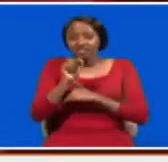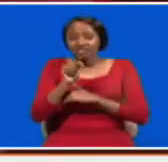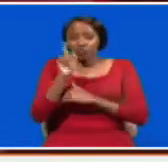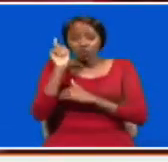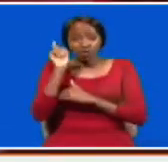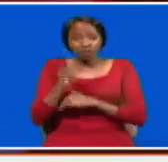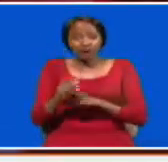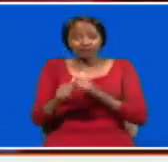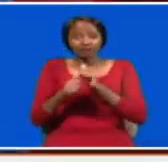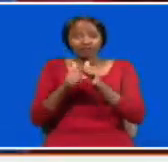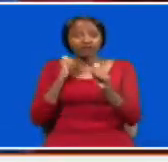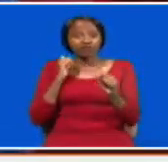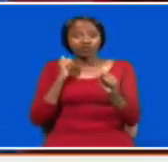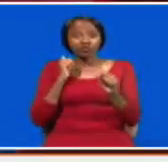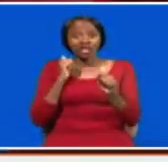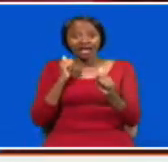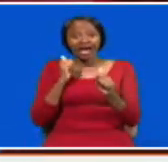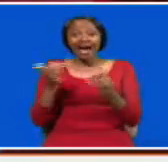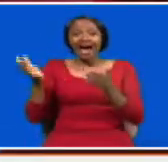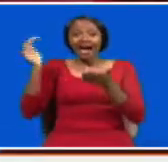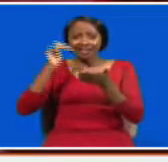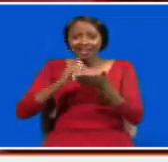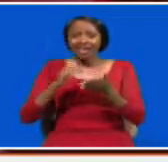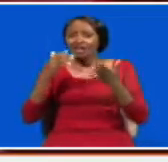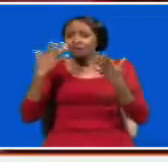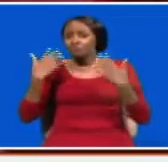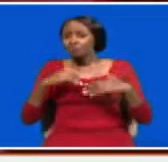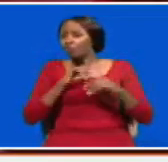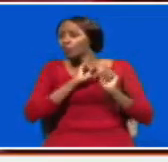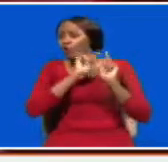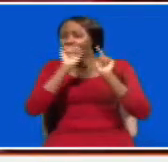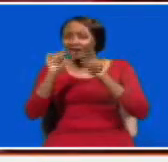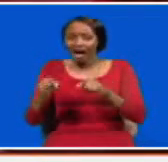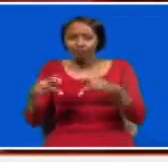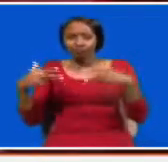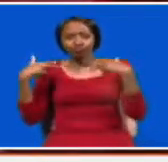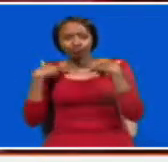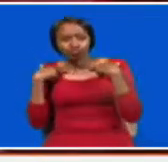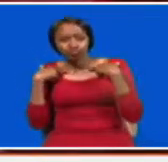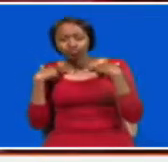refuse recolonization. This is another bit of it.